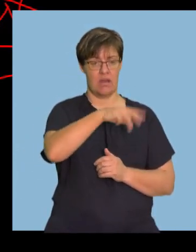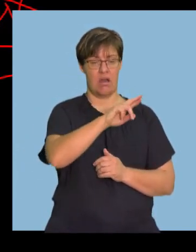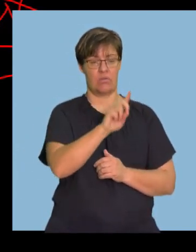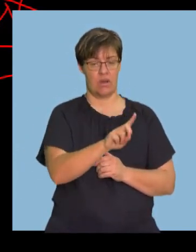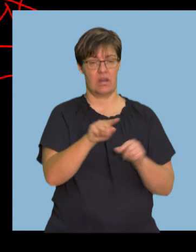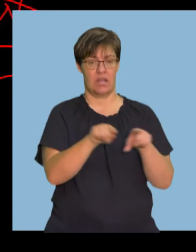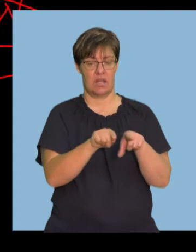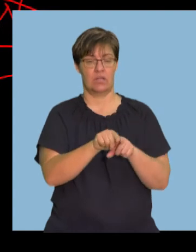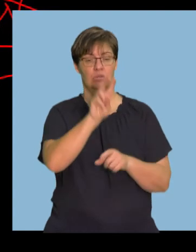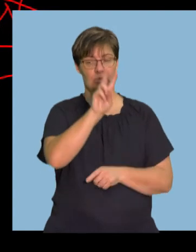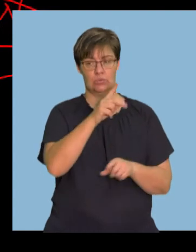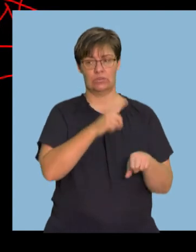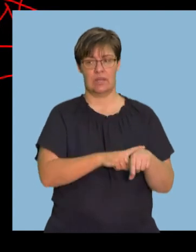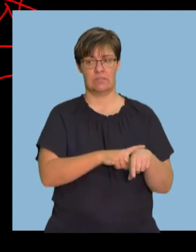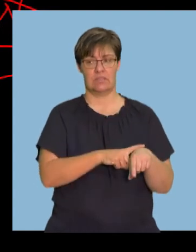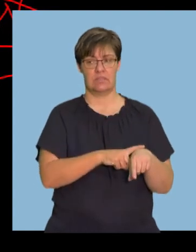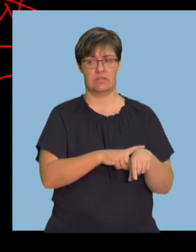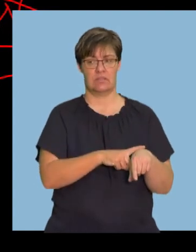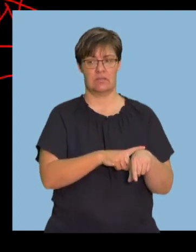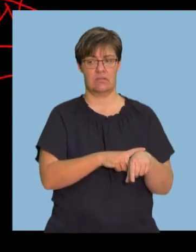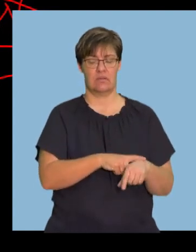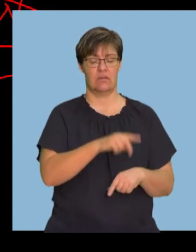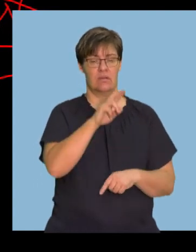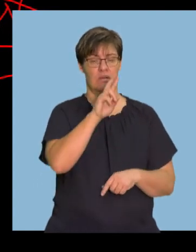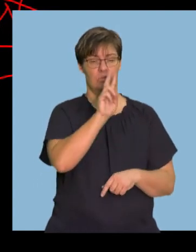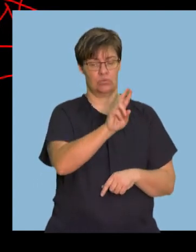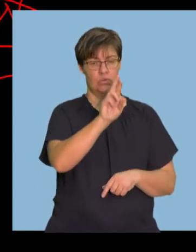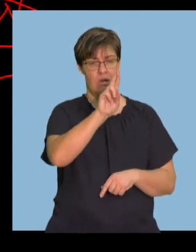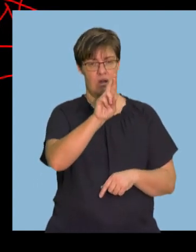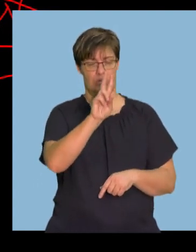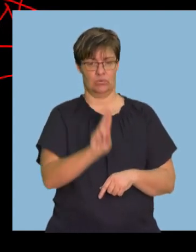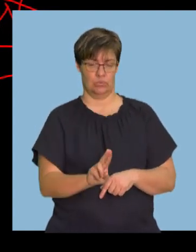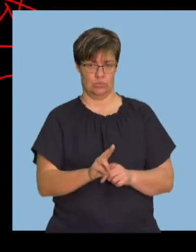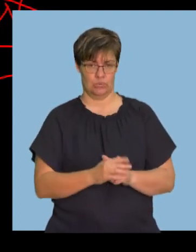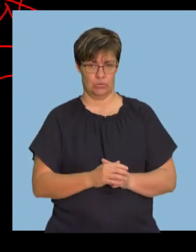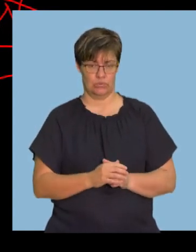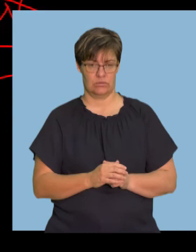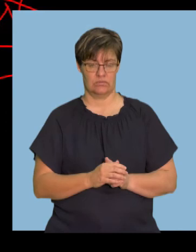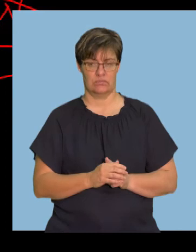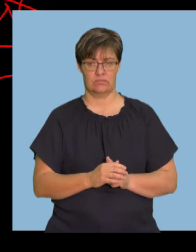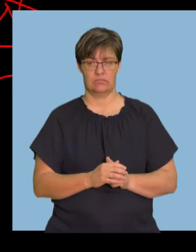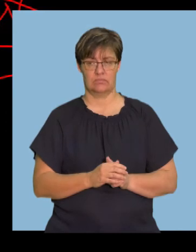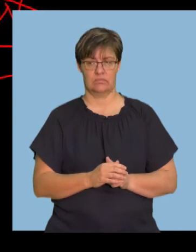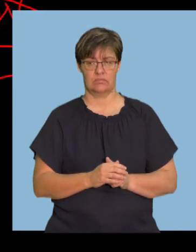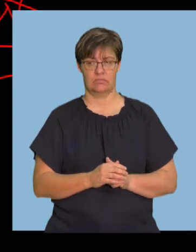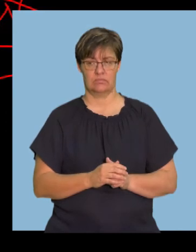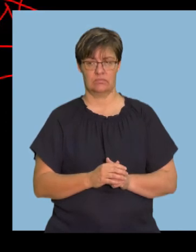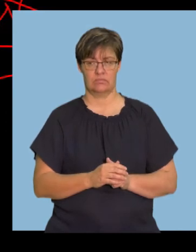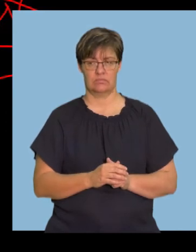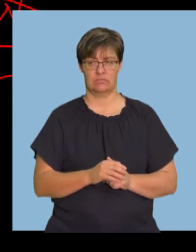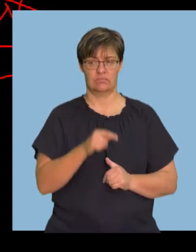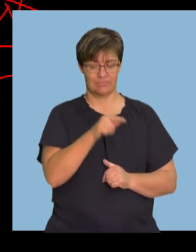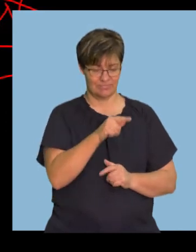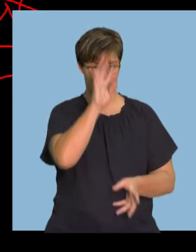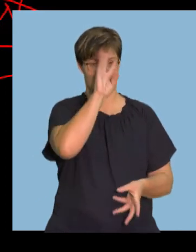R1 is equals to 2 times the power dissipated by resistor 2. Okay, so this